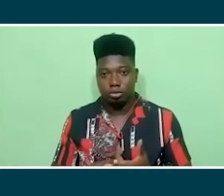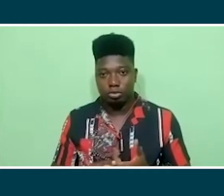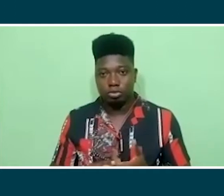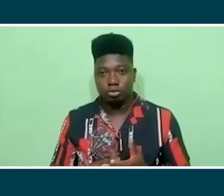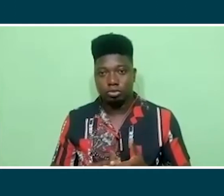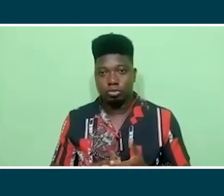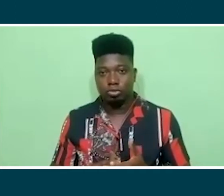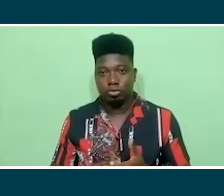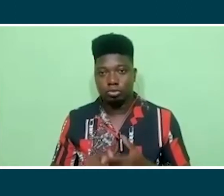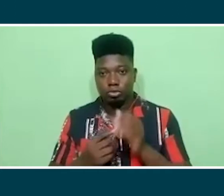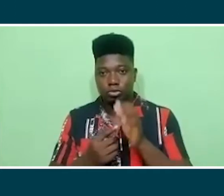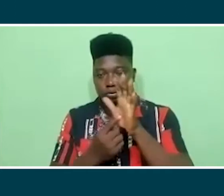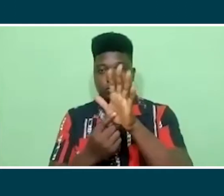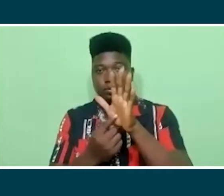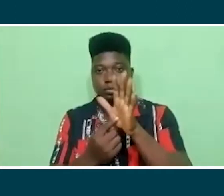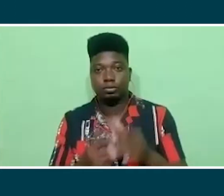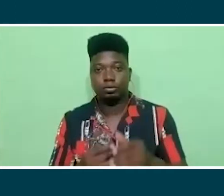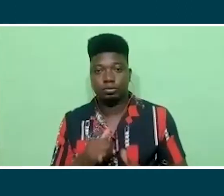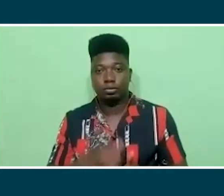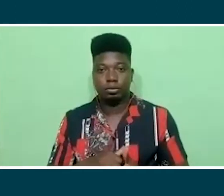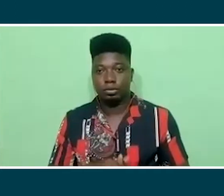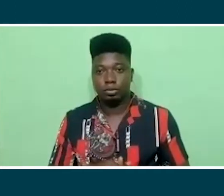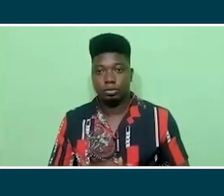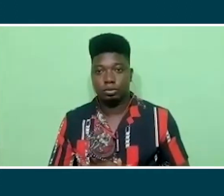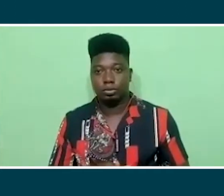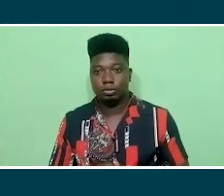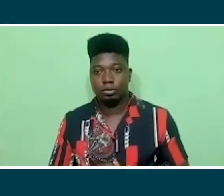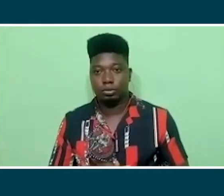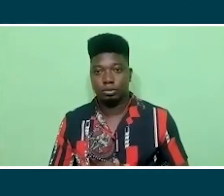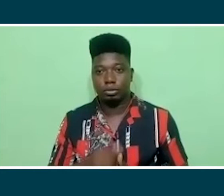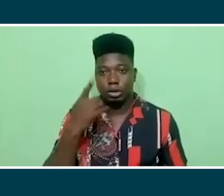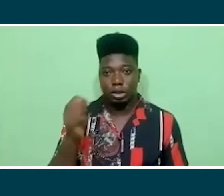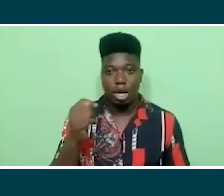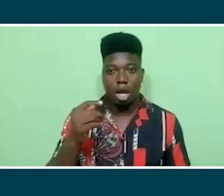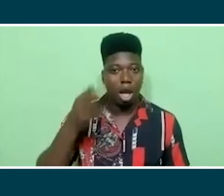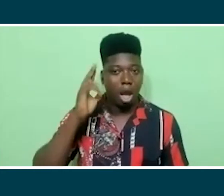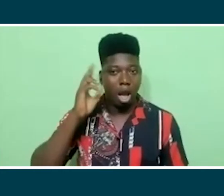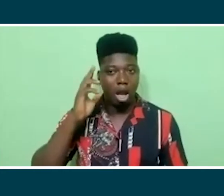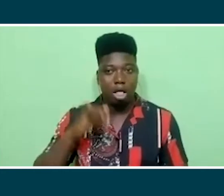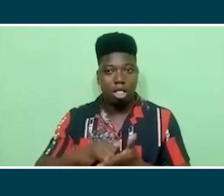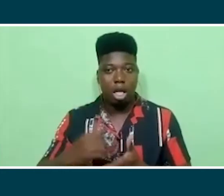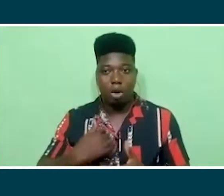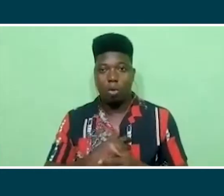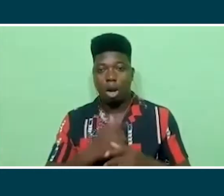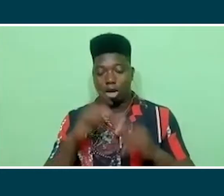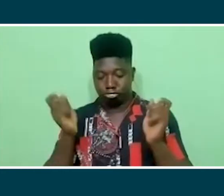and thread into the very heroes that we are celebrating?